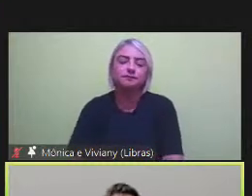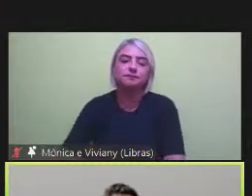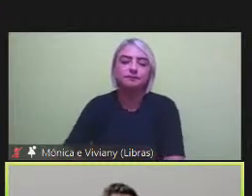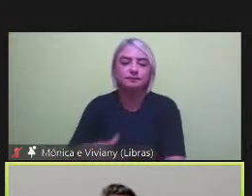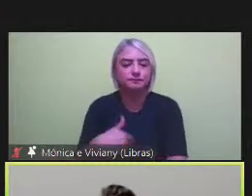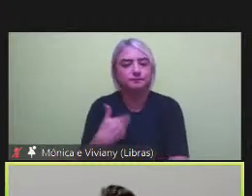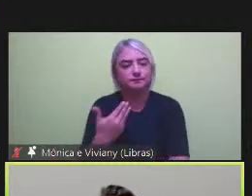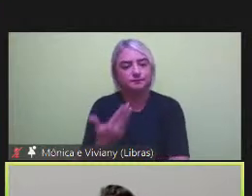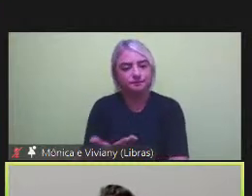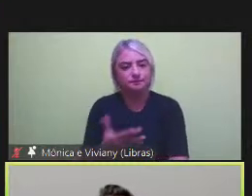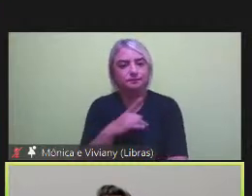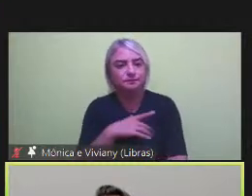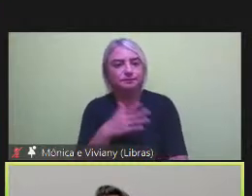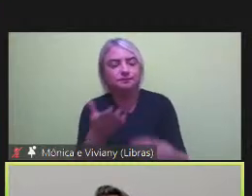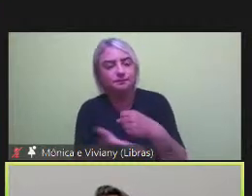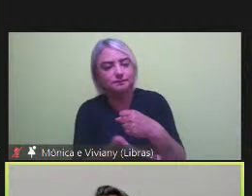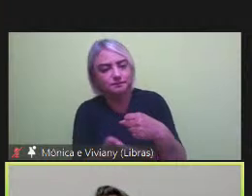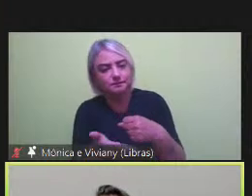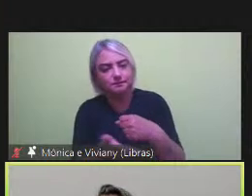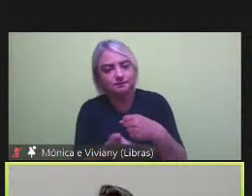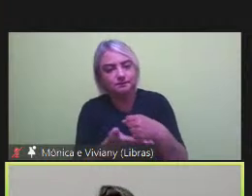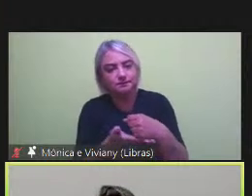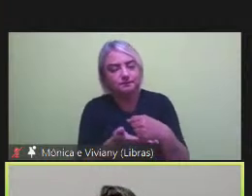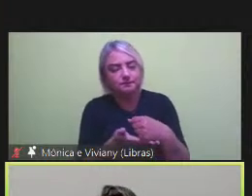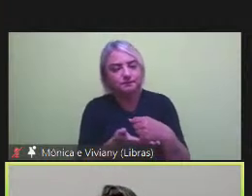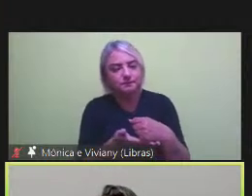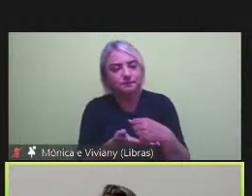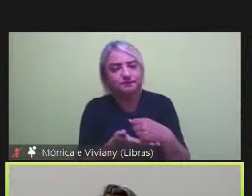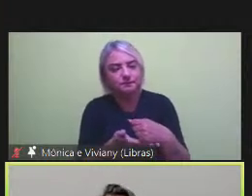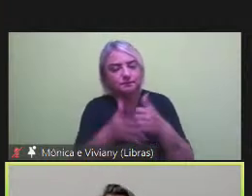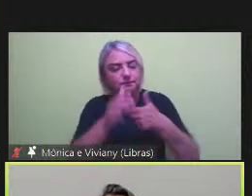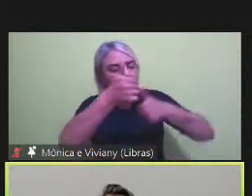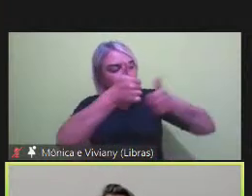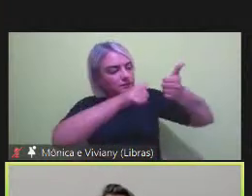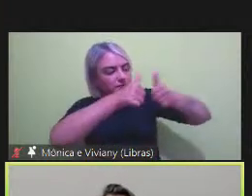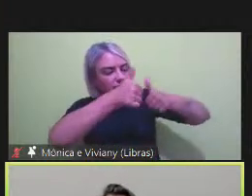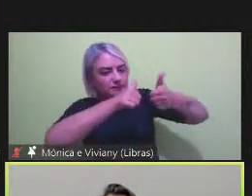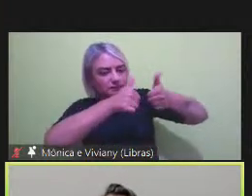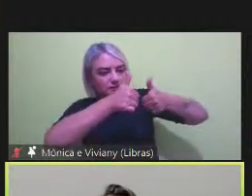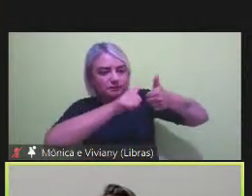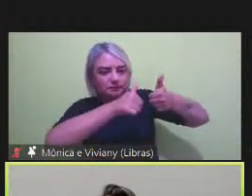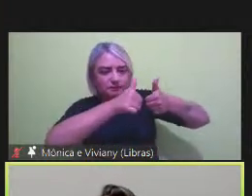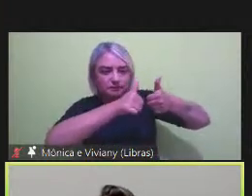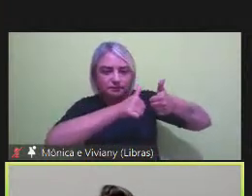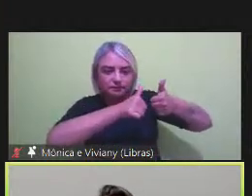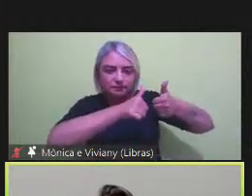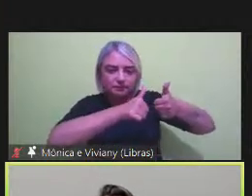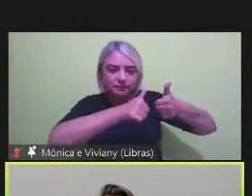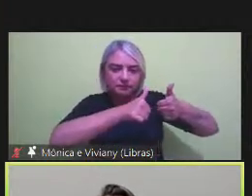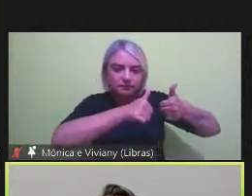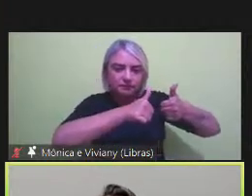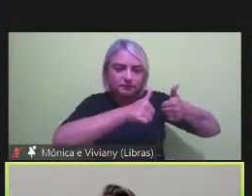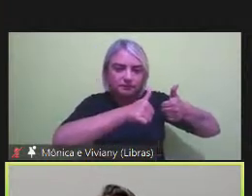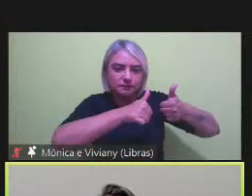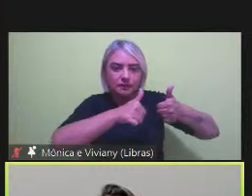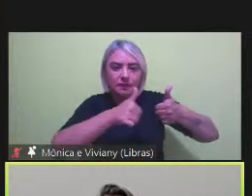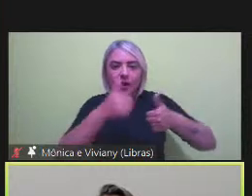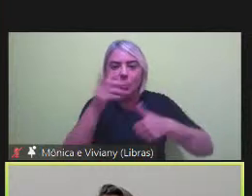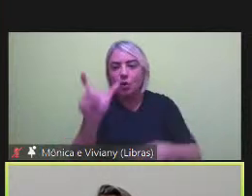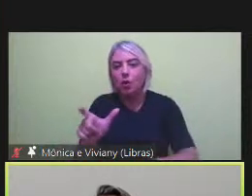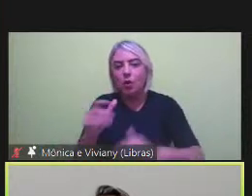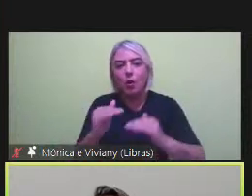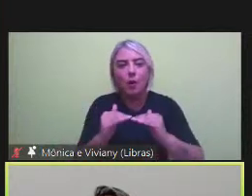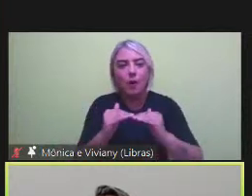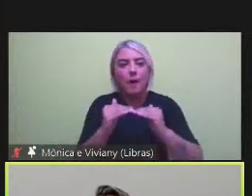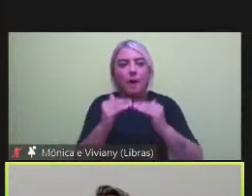please. It would be basically the evaluation of the